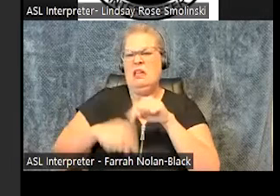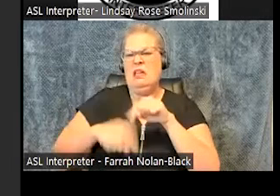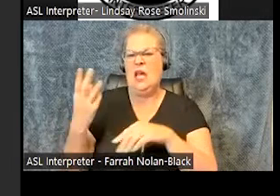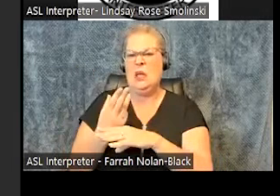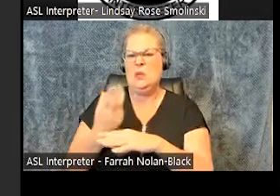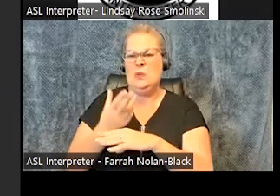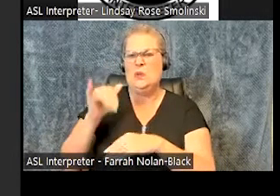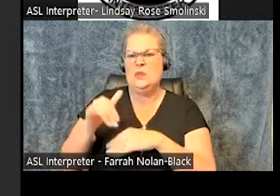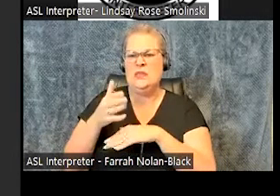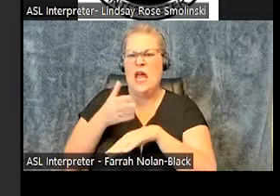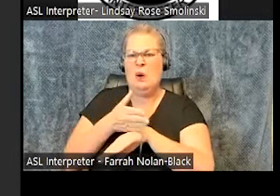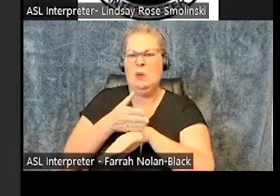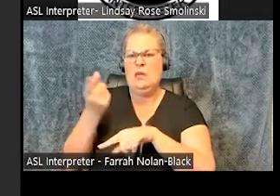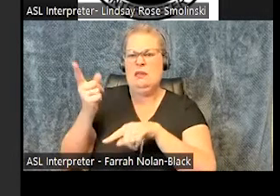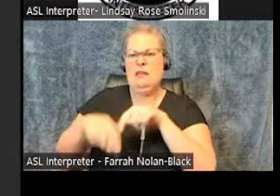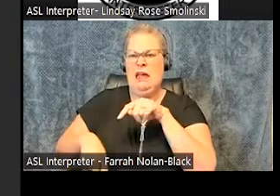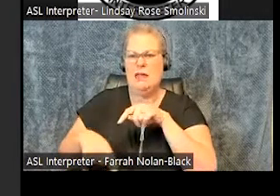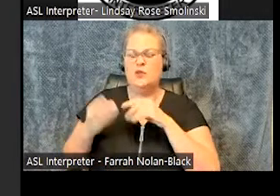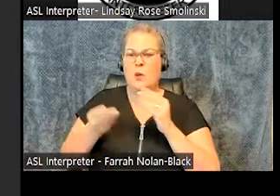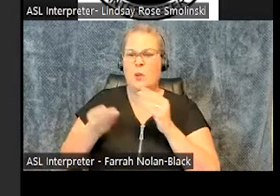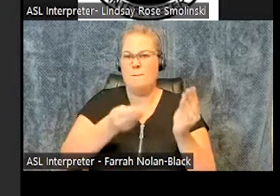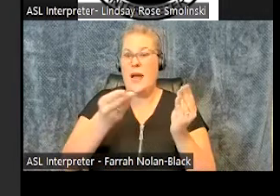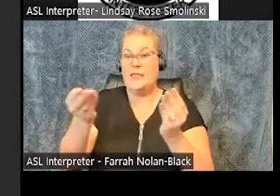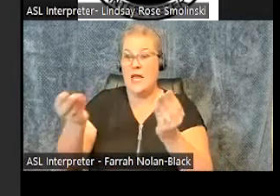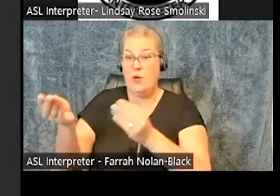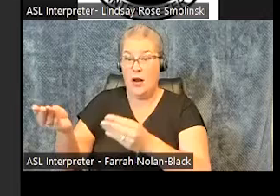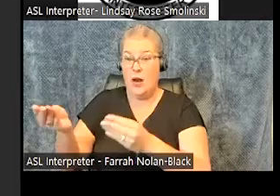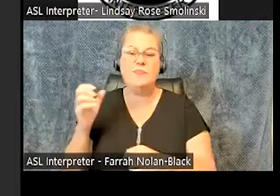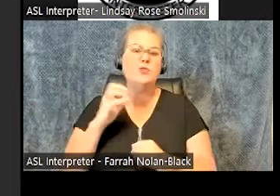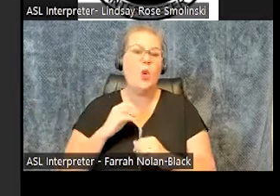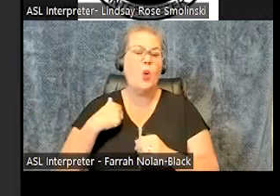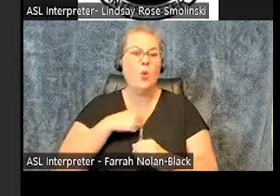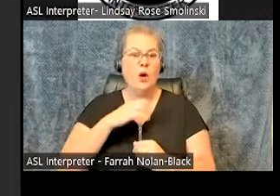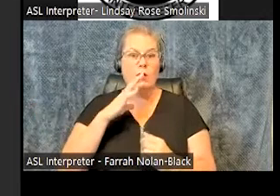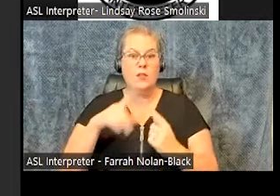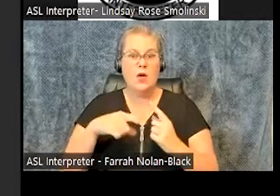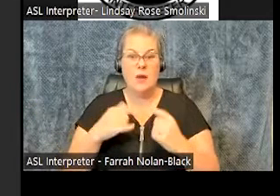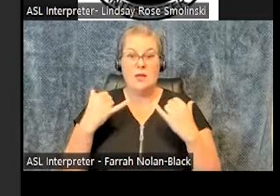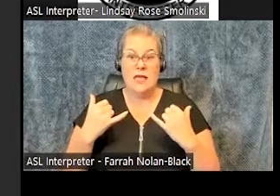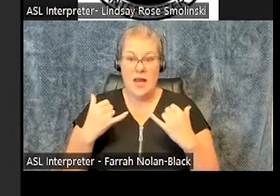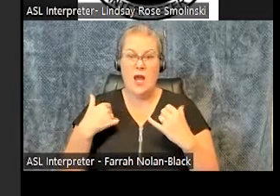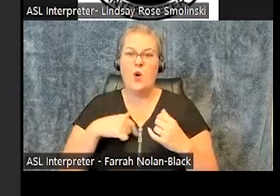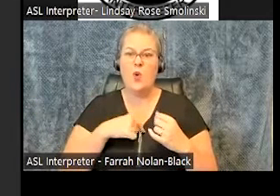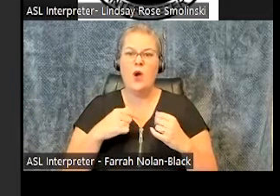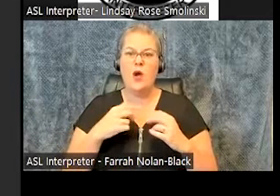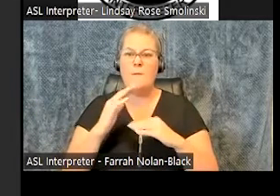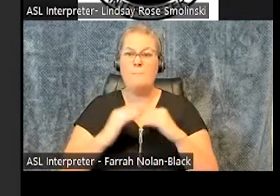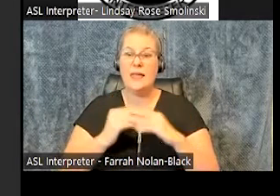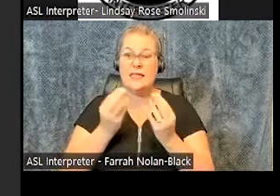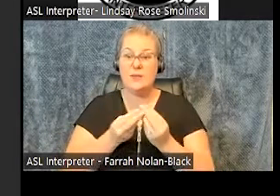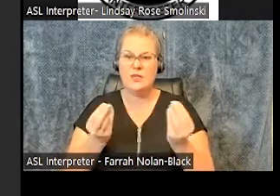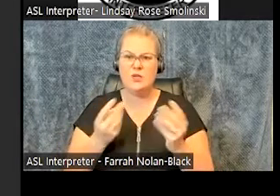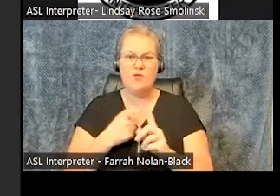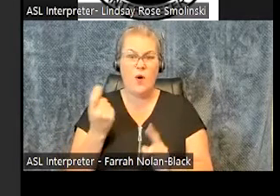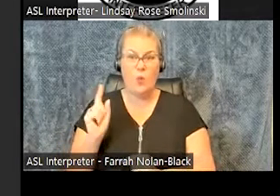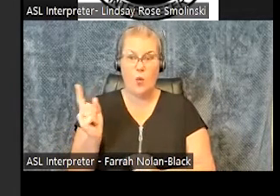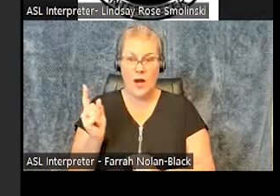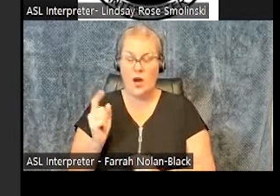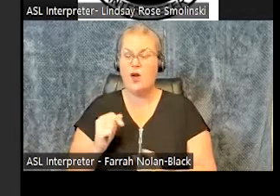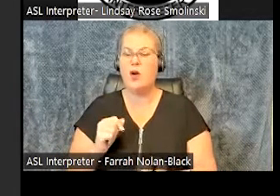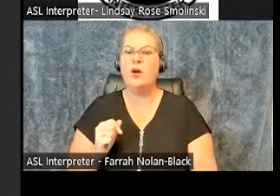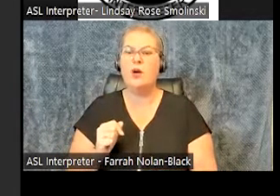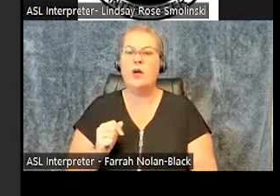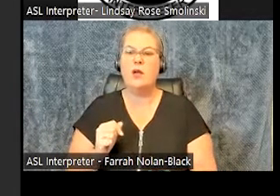Pretty heavy. So what we're going to be talking about today is where we get building materials that really come from the